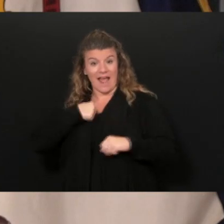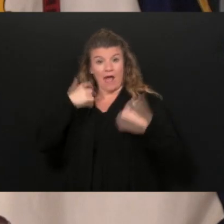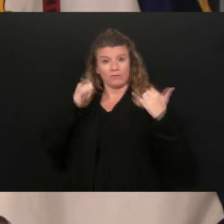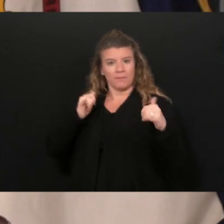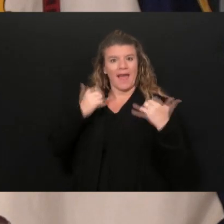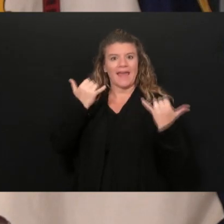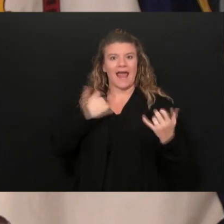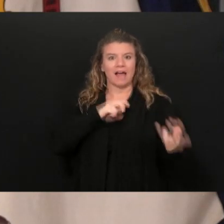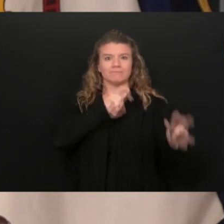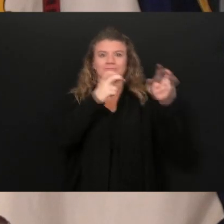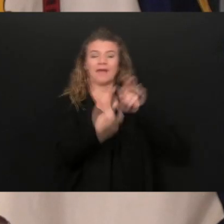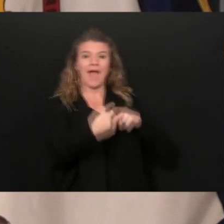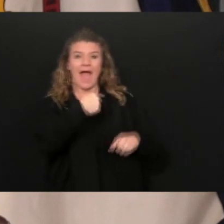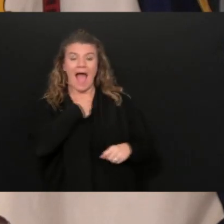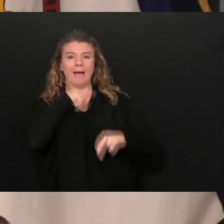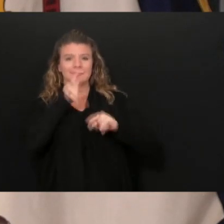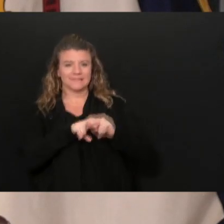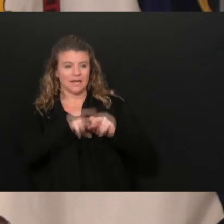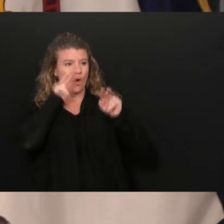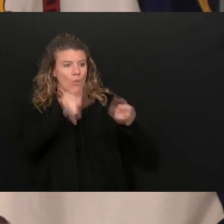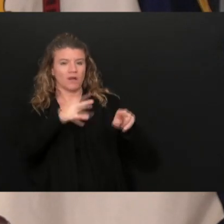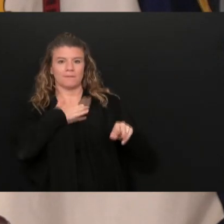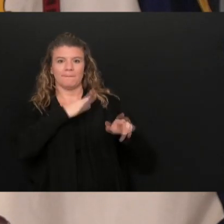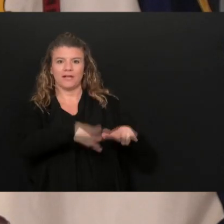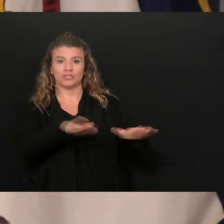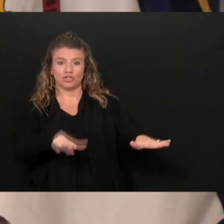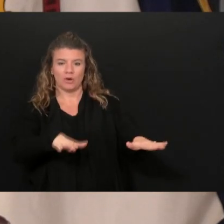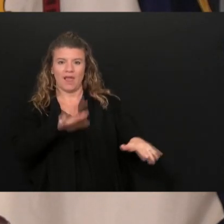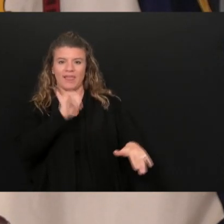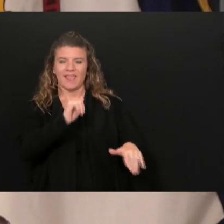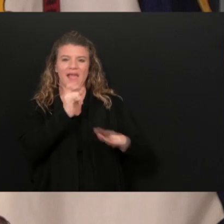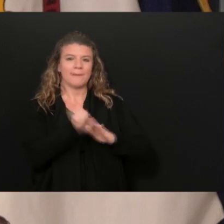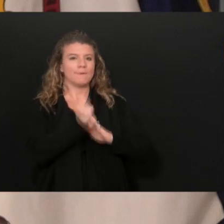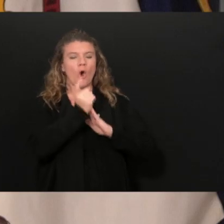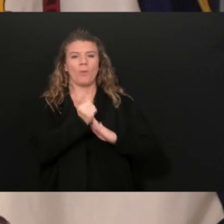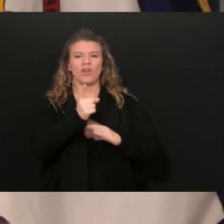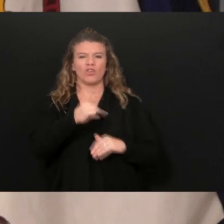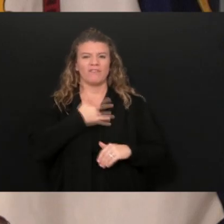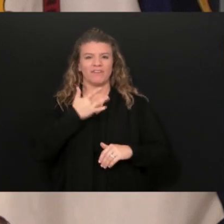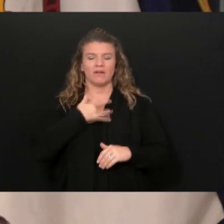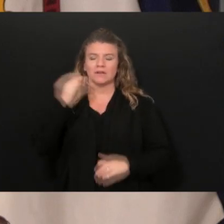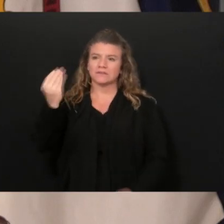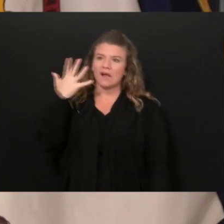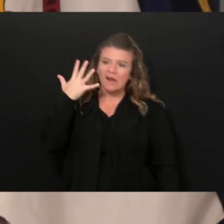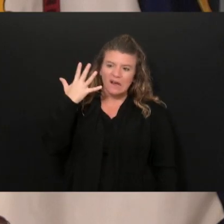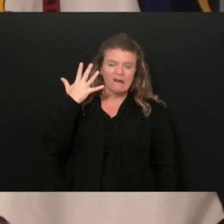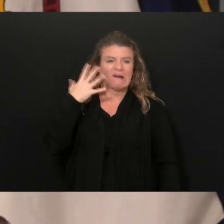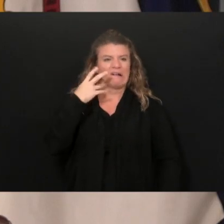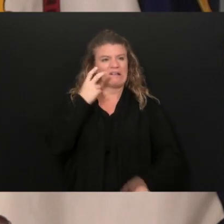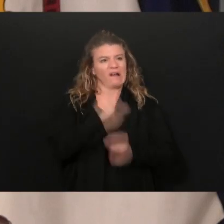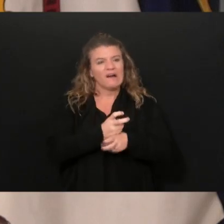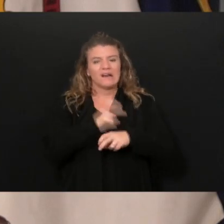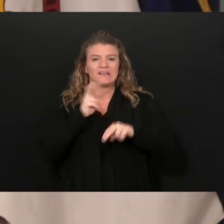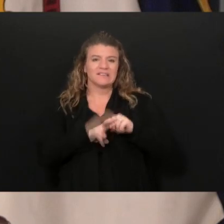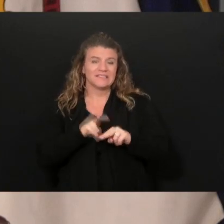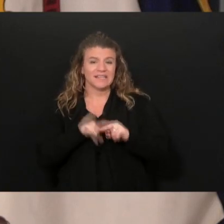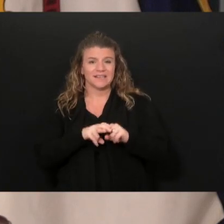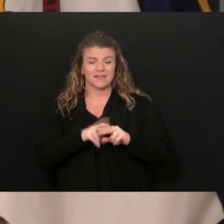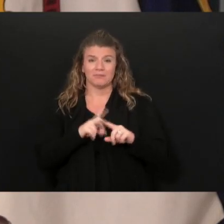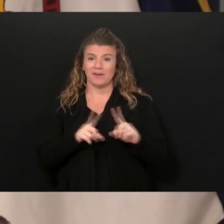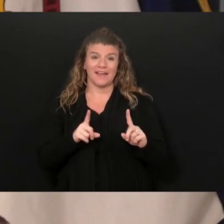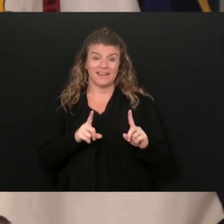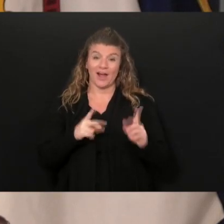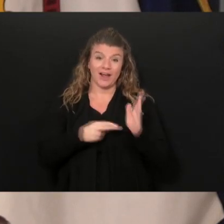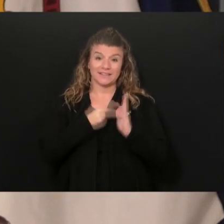play. And that moment of that bleacher hard or the sun hot, what you would give to have that